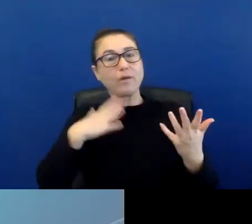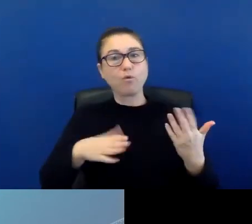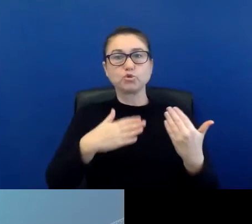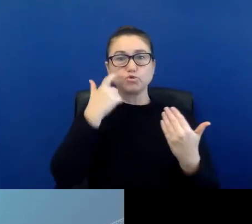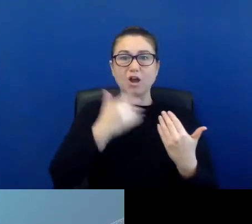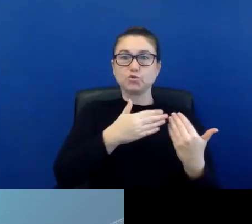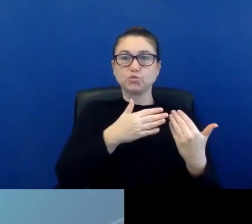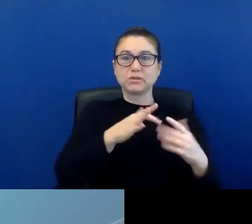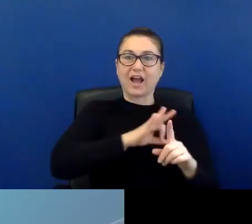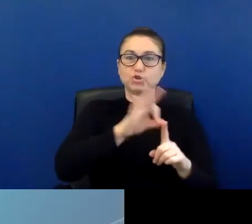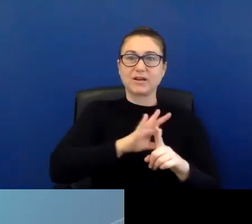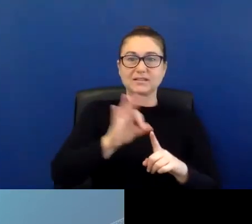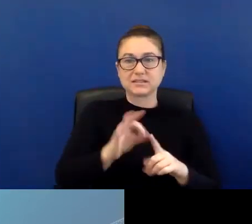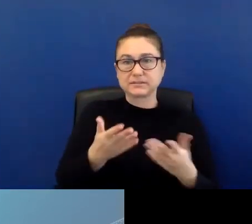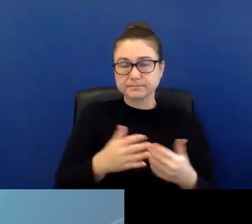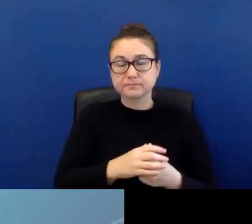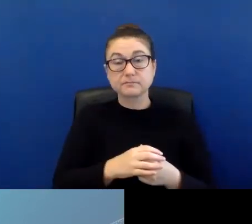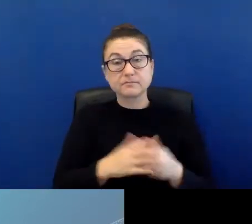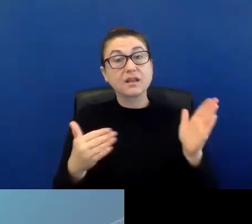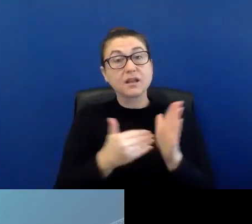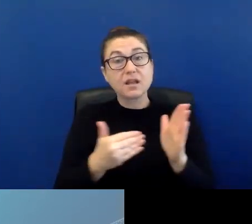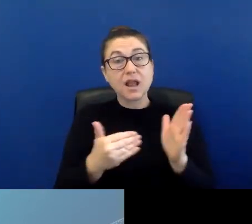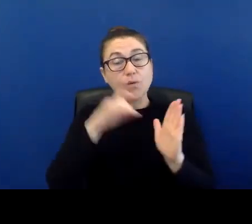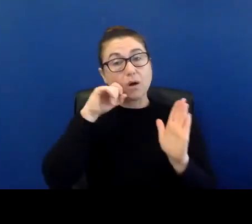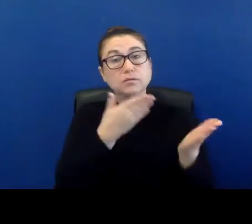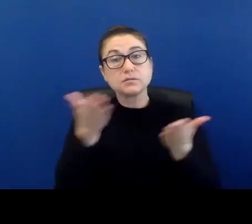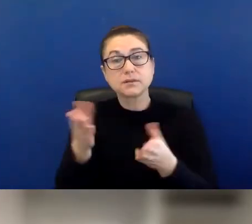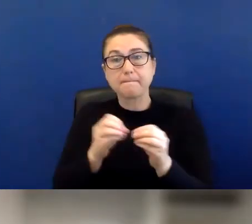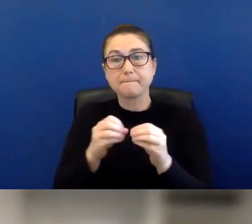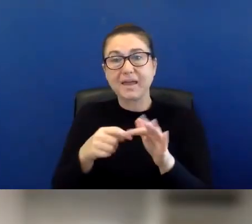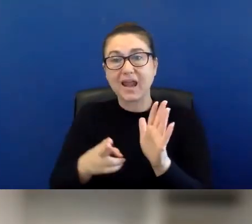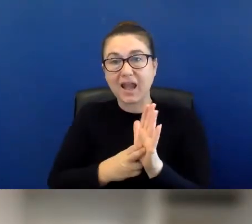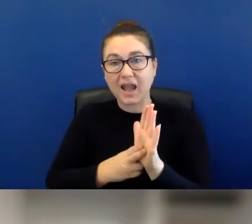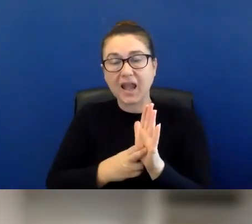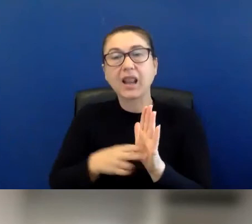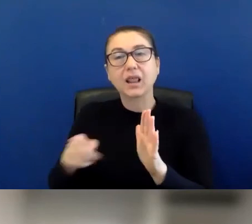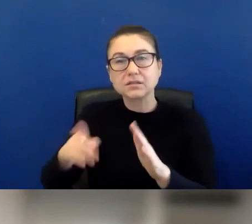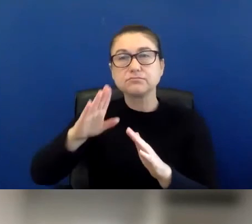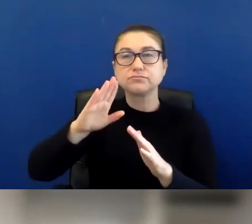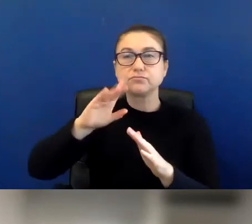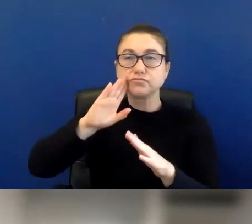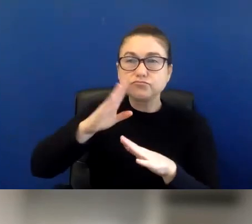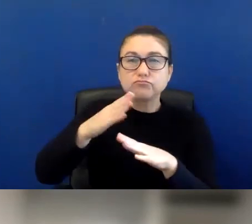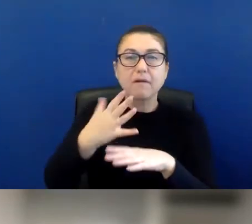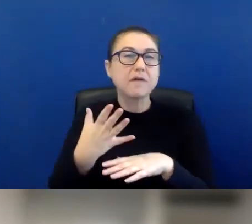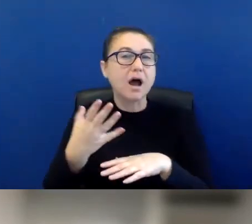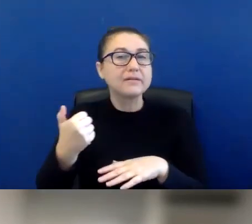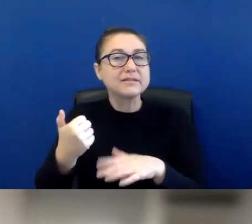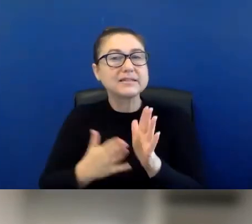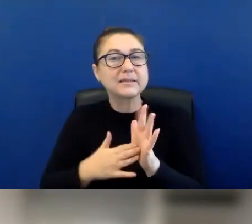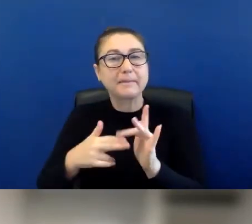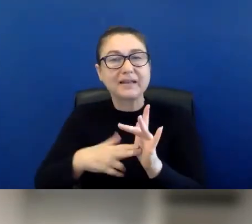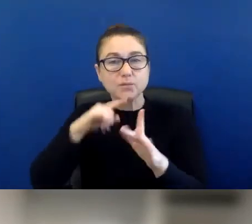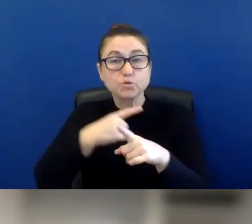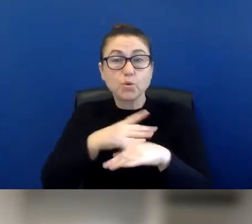address. So I'm going to hand over now to Ben, who's going to talk for the next 5 or 6 minutes on some of the